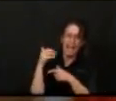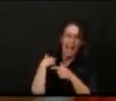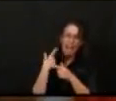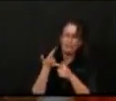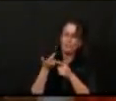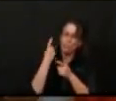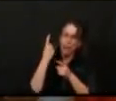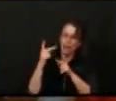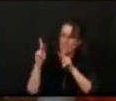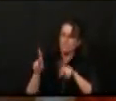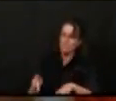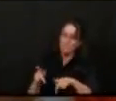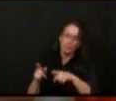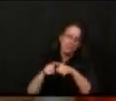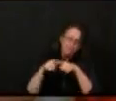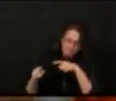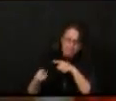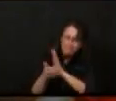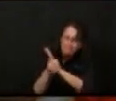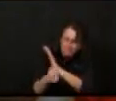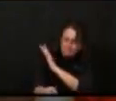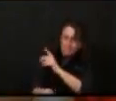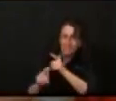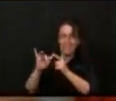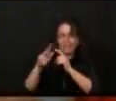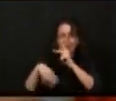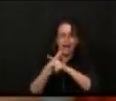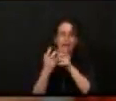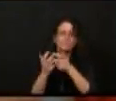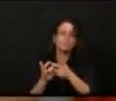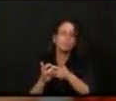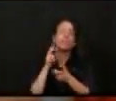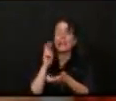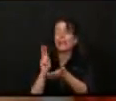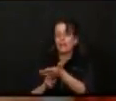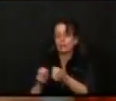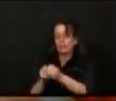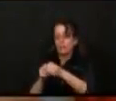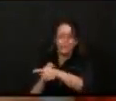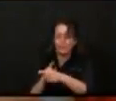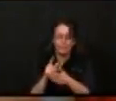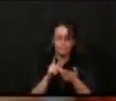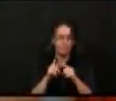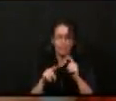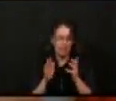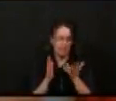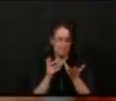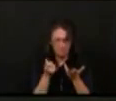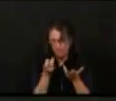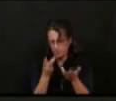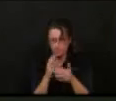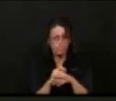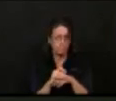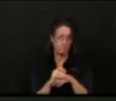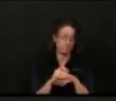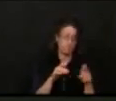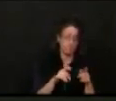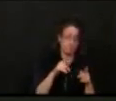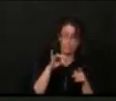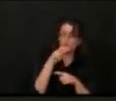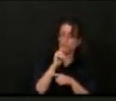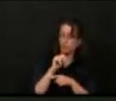We also don't have the lifts everything to put that together. I'm just wondering if it's easier to outsource or if